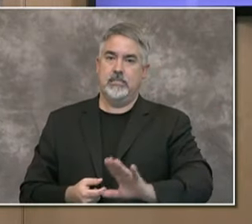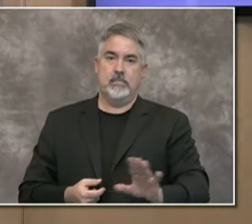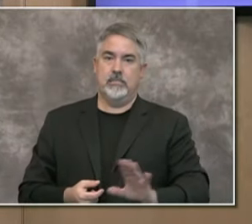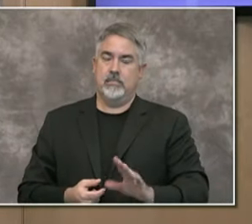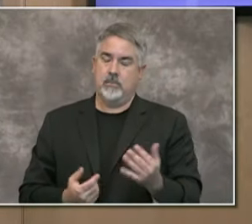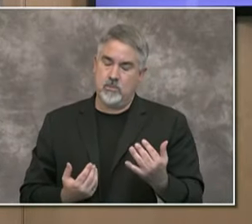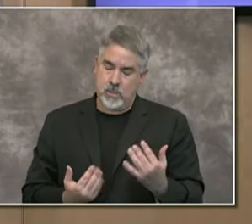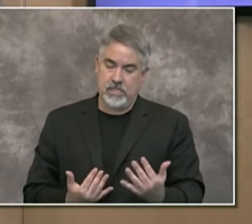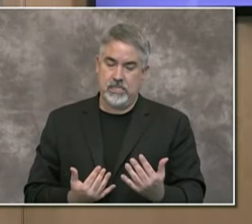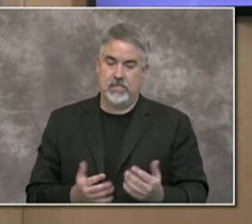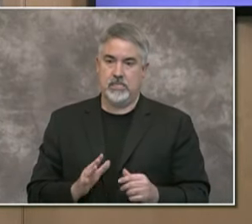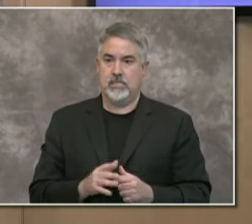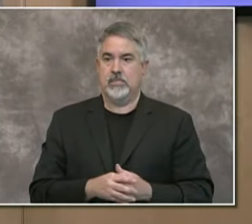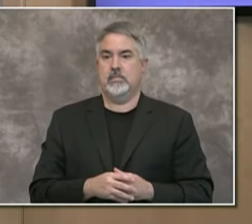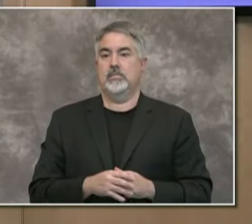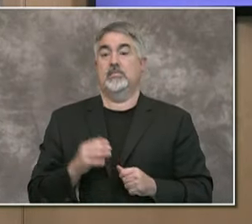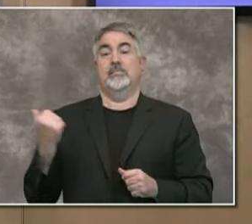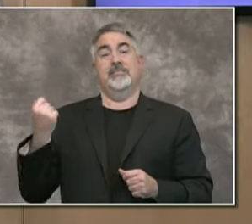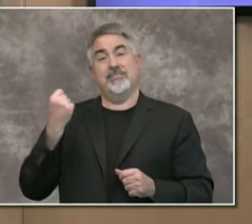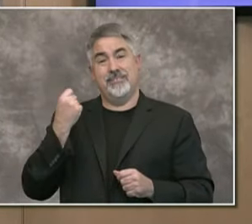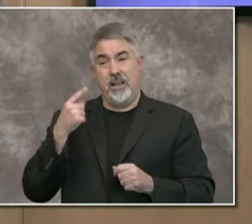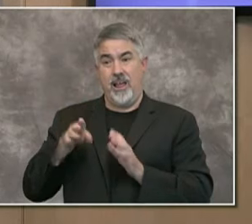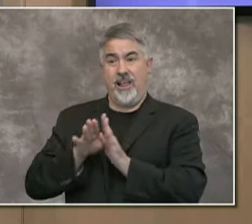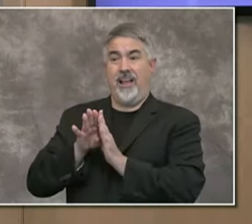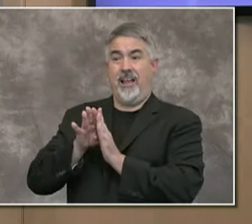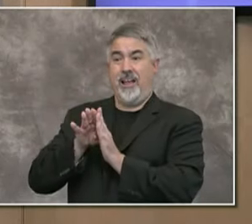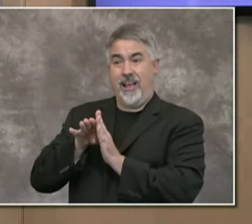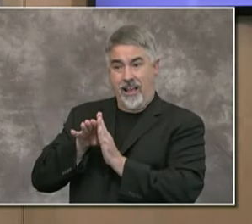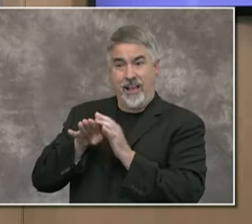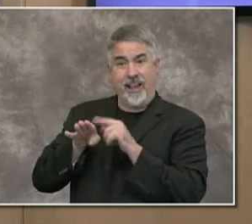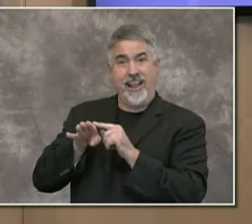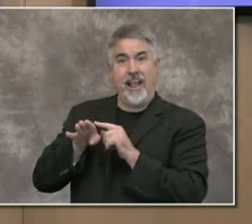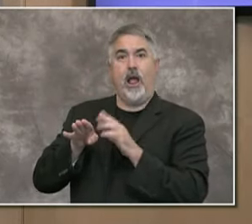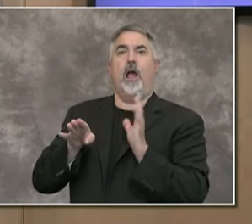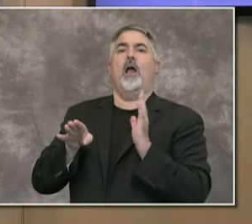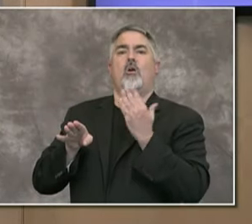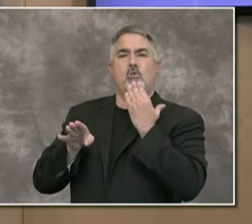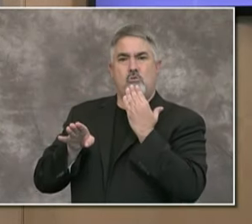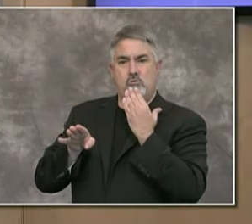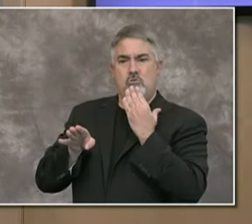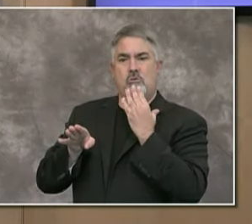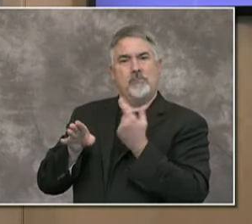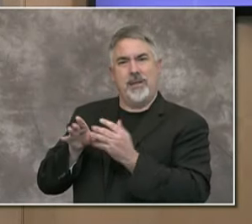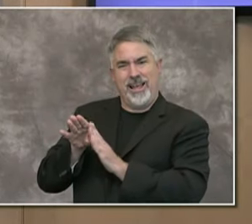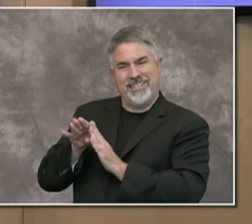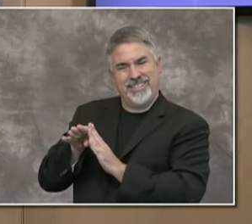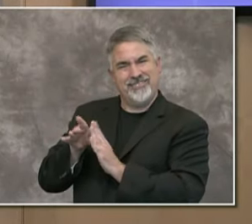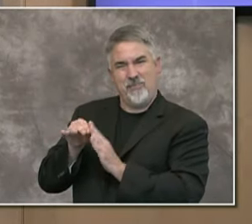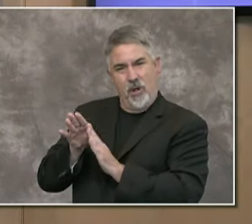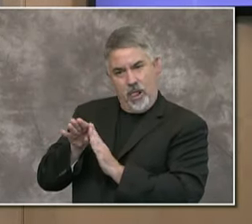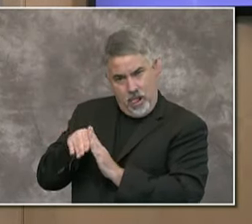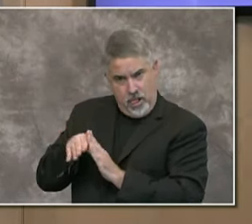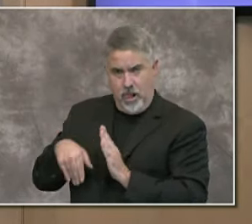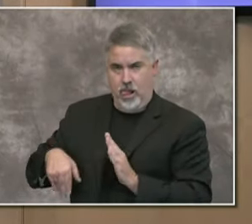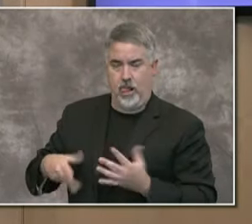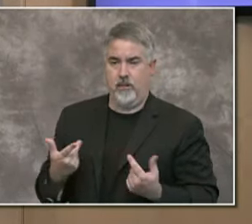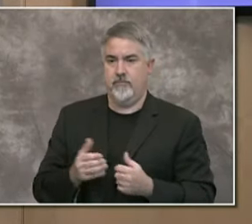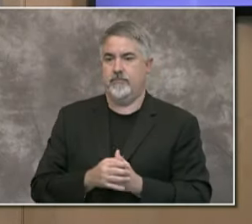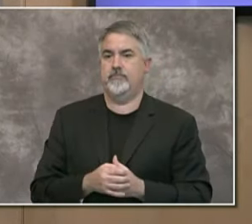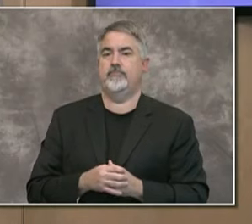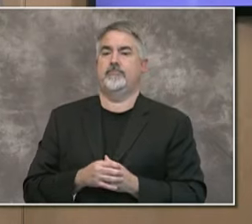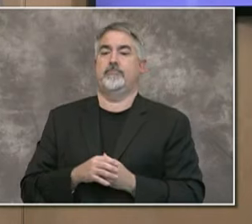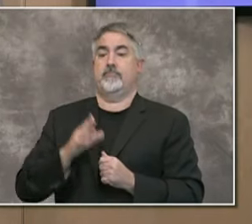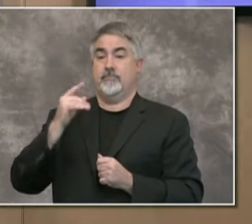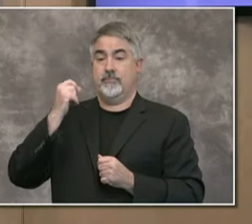an initial sign of encouragement? We believe it is. Does it at this point lead to anything